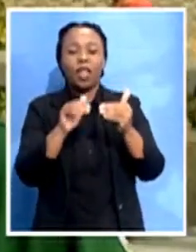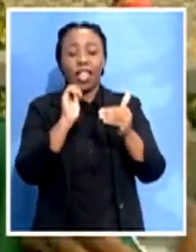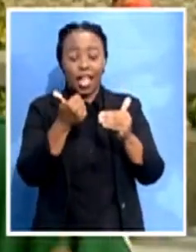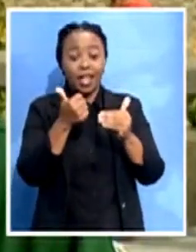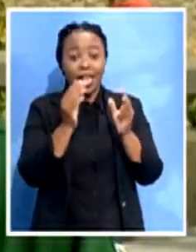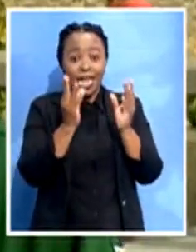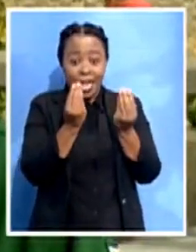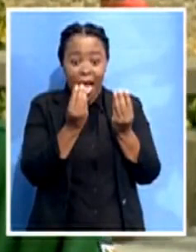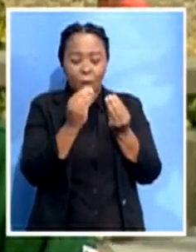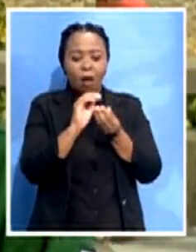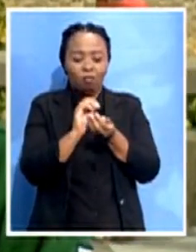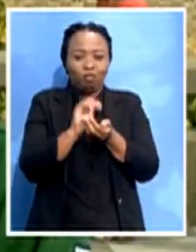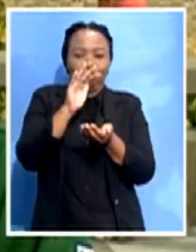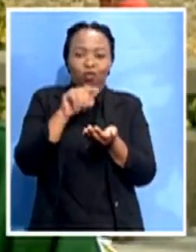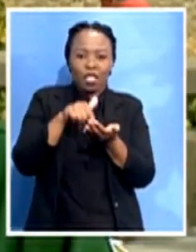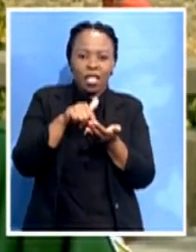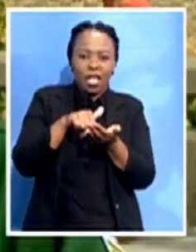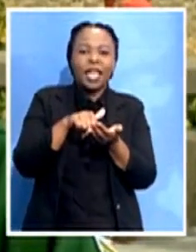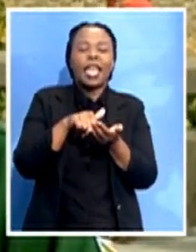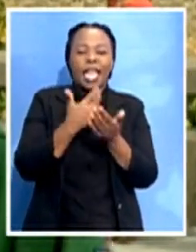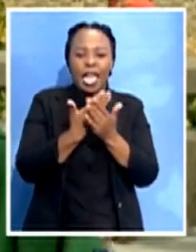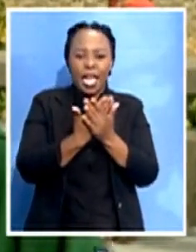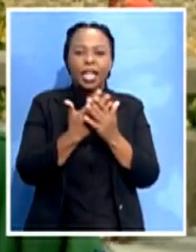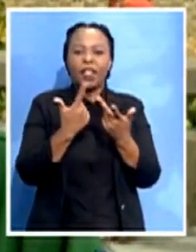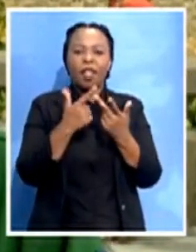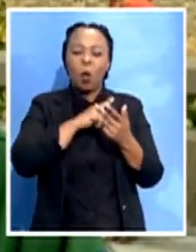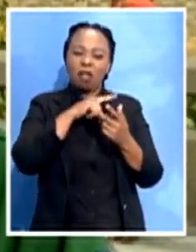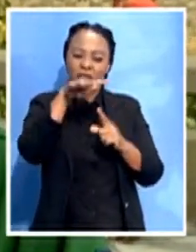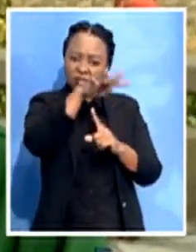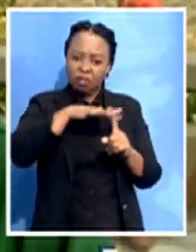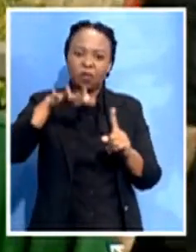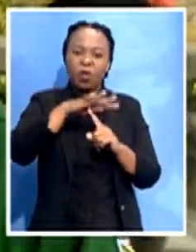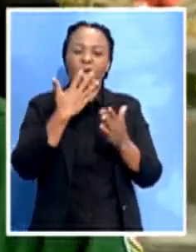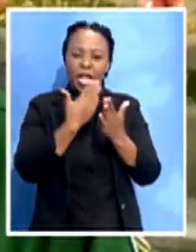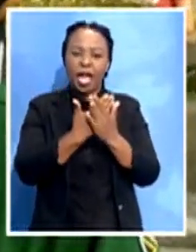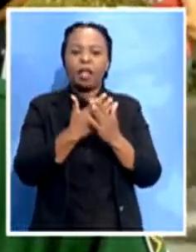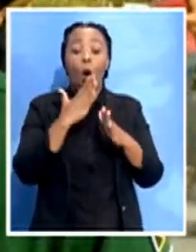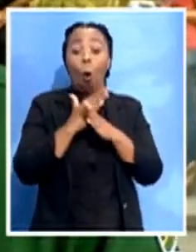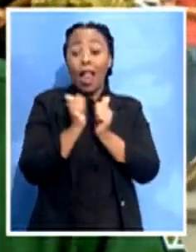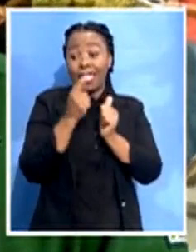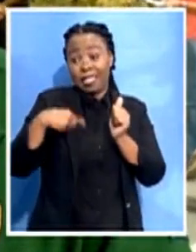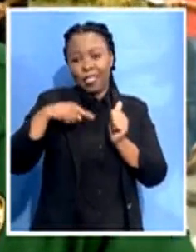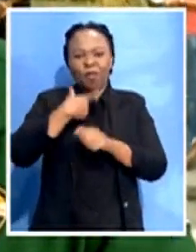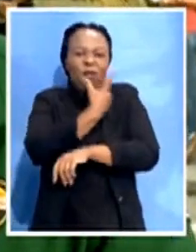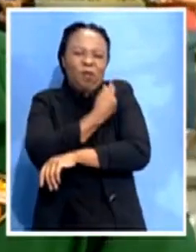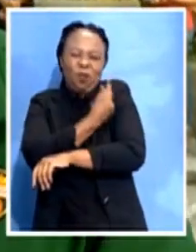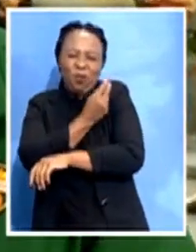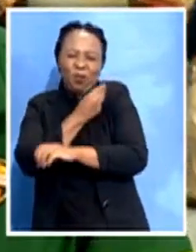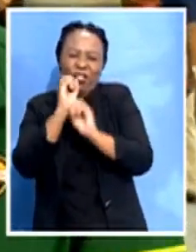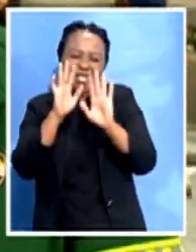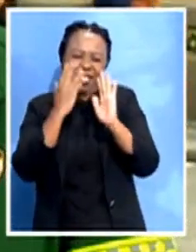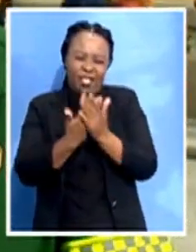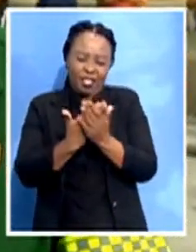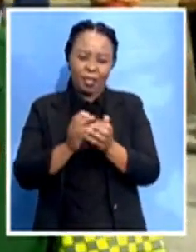thaw and as they come on site, and we can inject our colleagues. So with things looking as though they are progressing